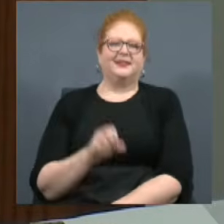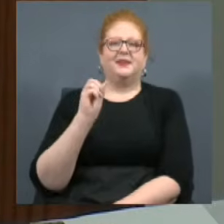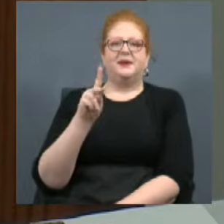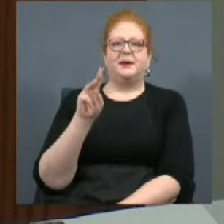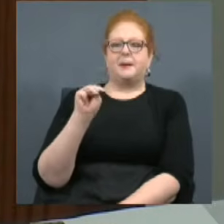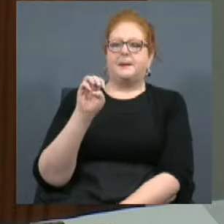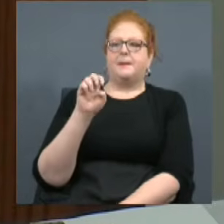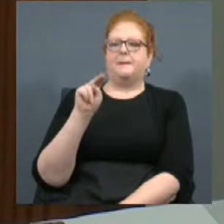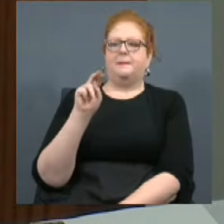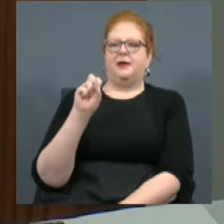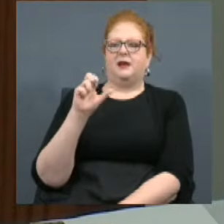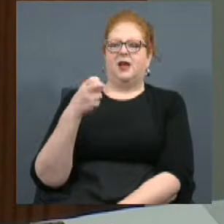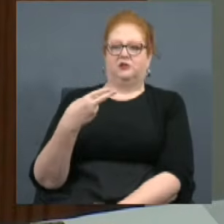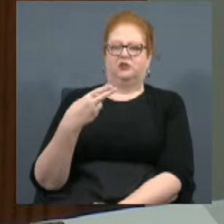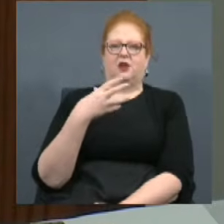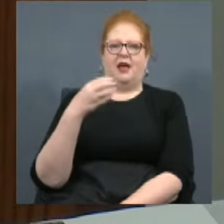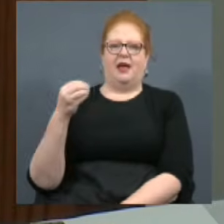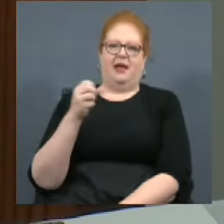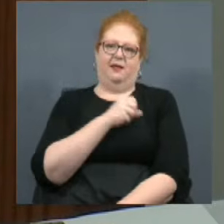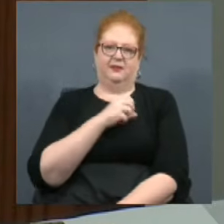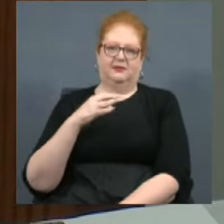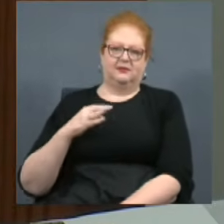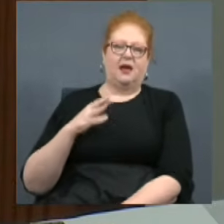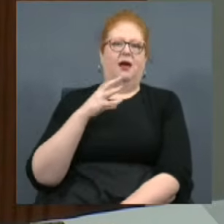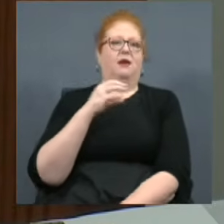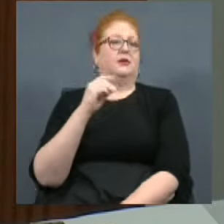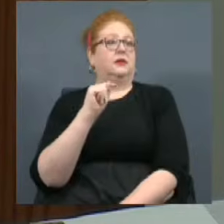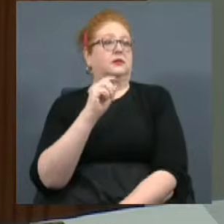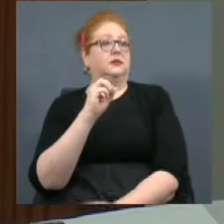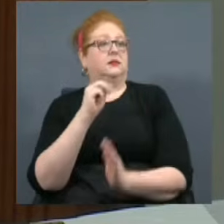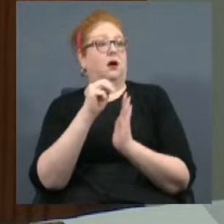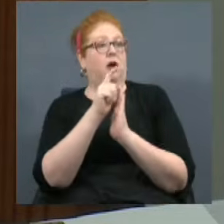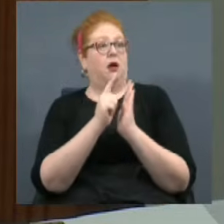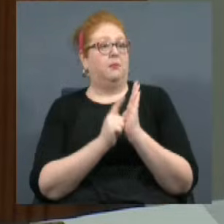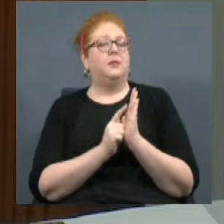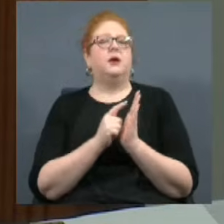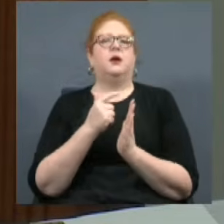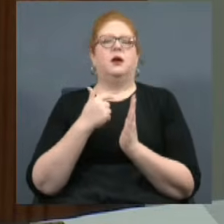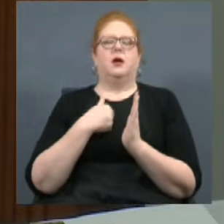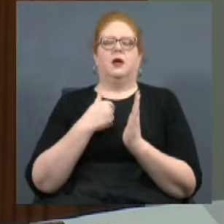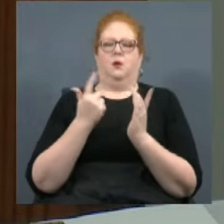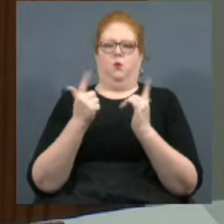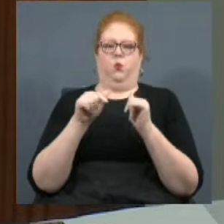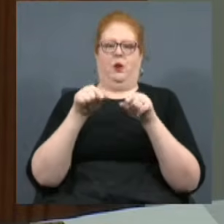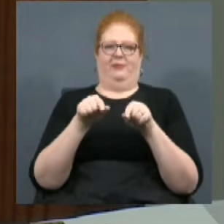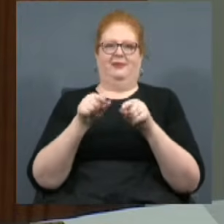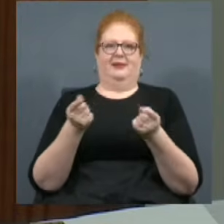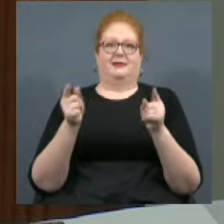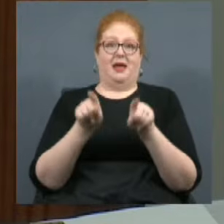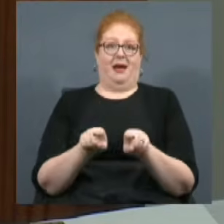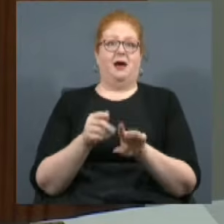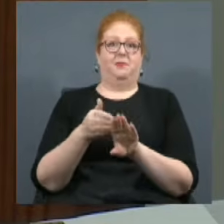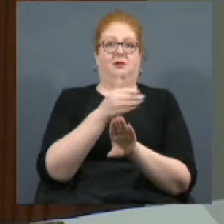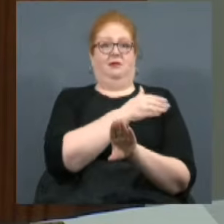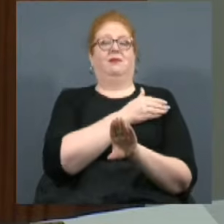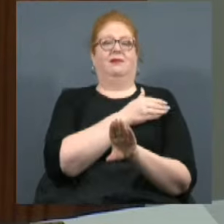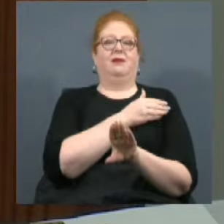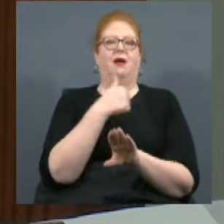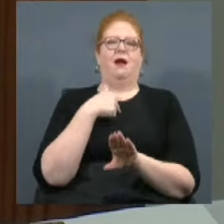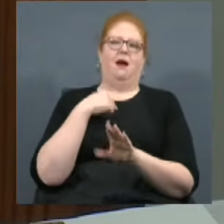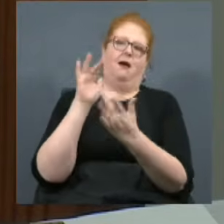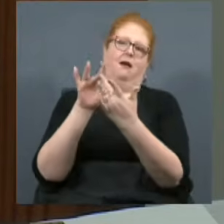Manesh and staff, I just wanted, and Tom, when all of this went down, I reached out to RDOT and asked them